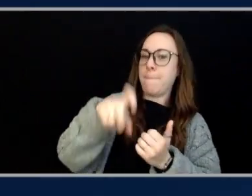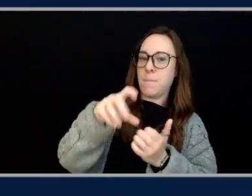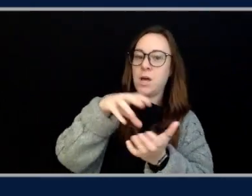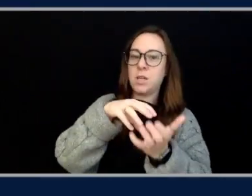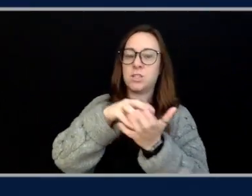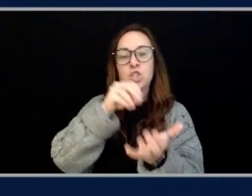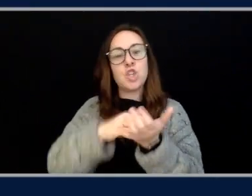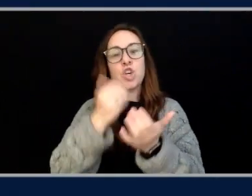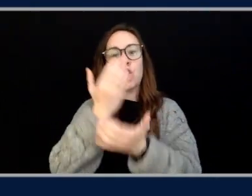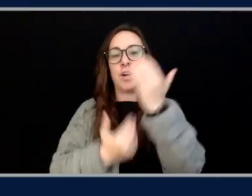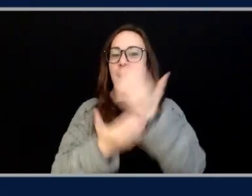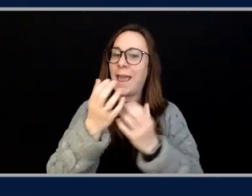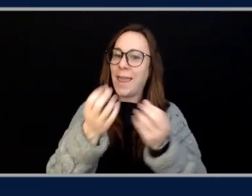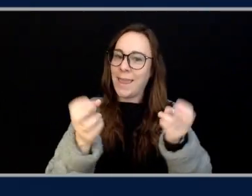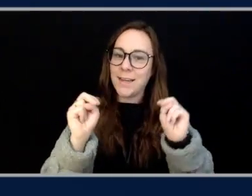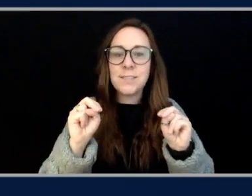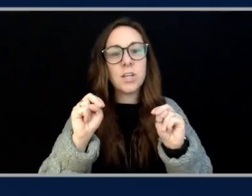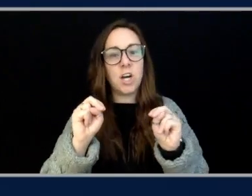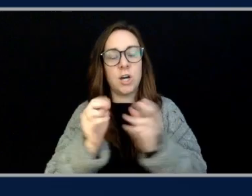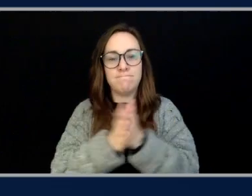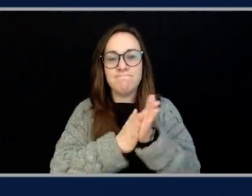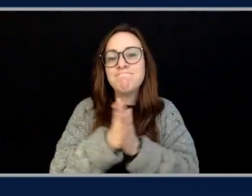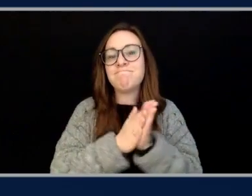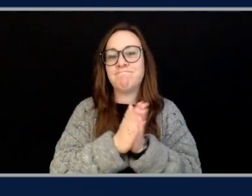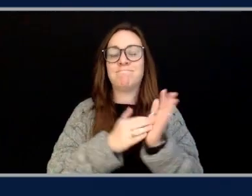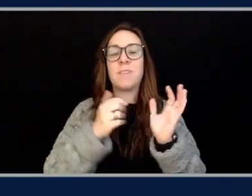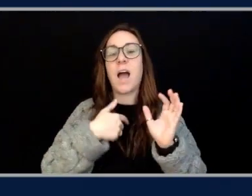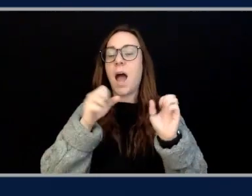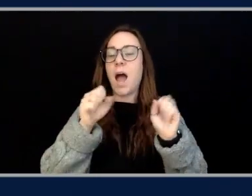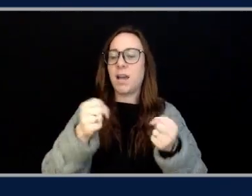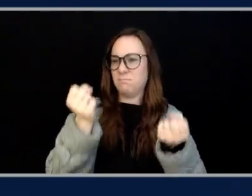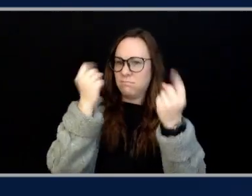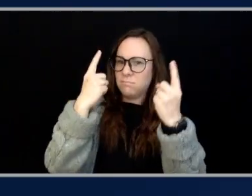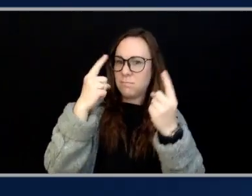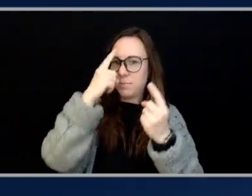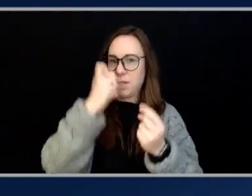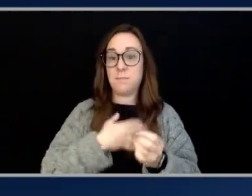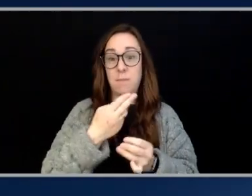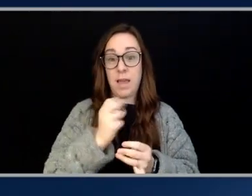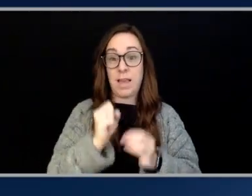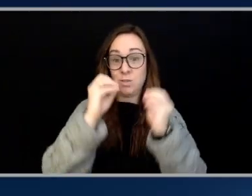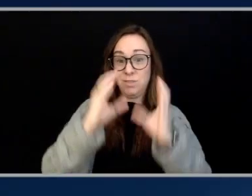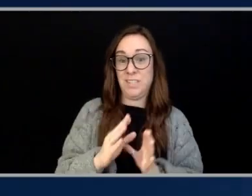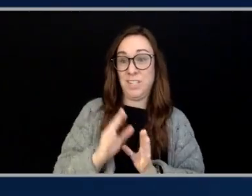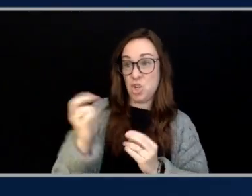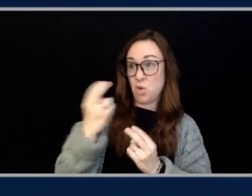kind of person. And so I really can resonate with that because, if my high school teachers are watching, hi,